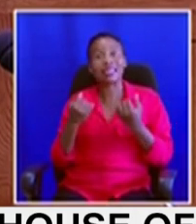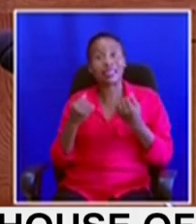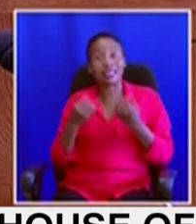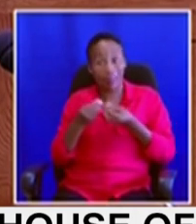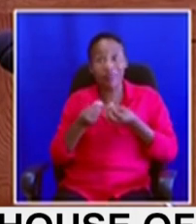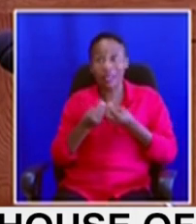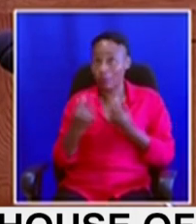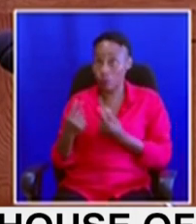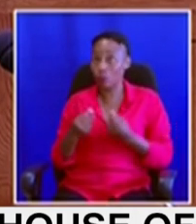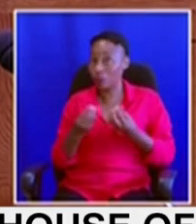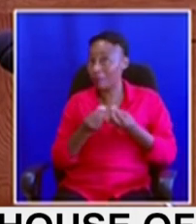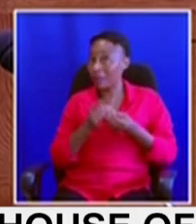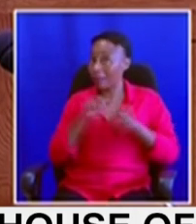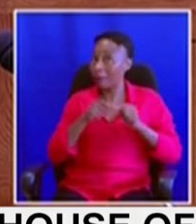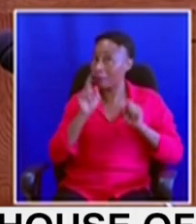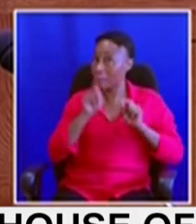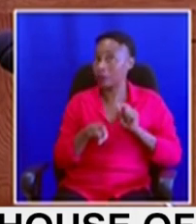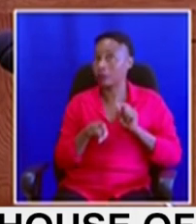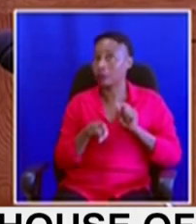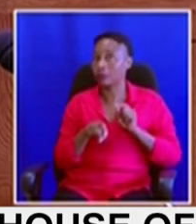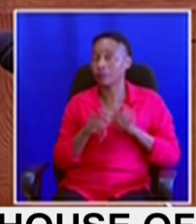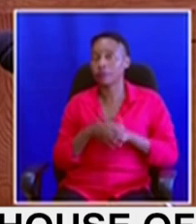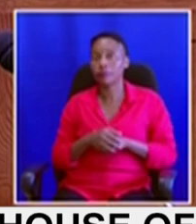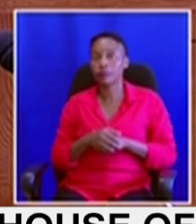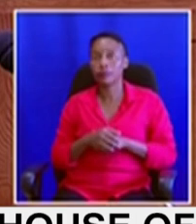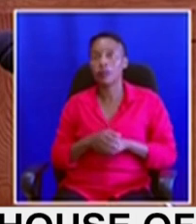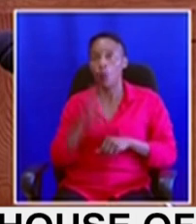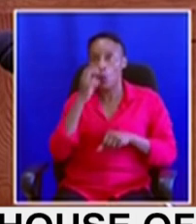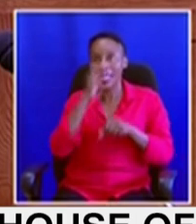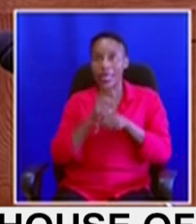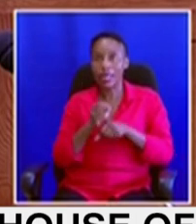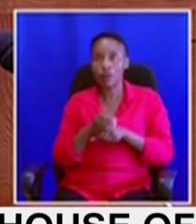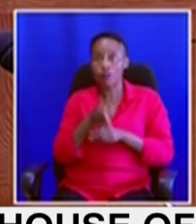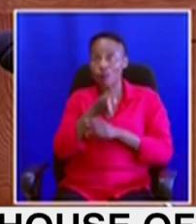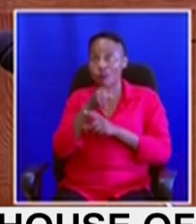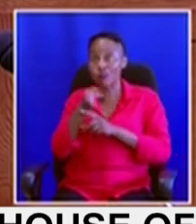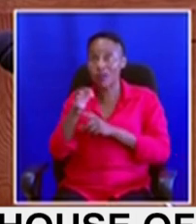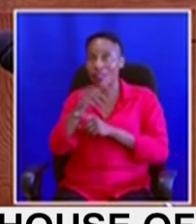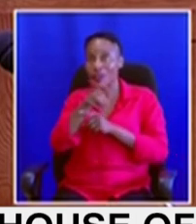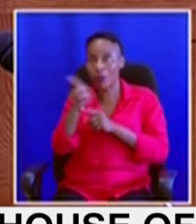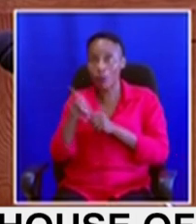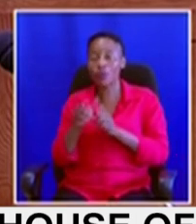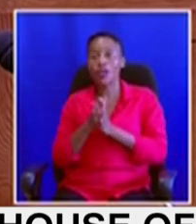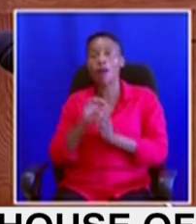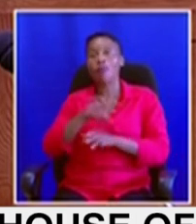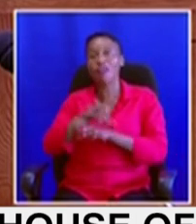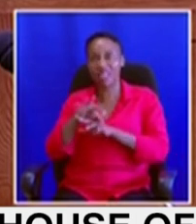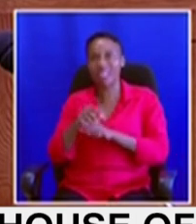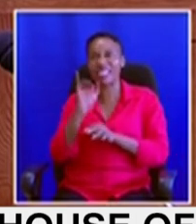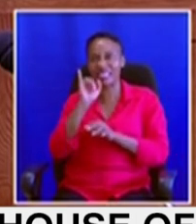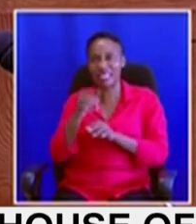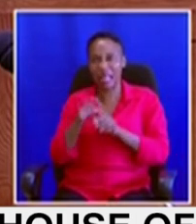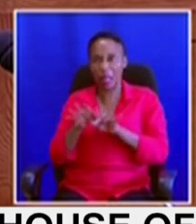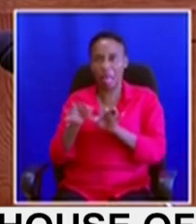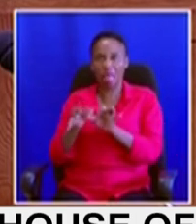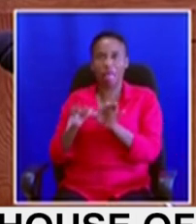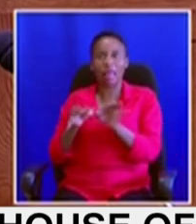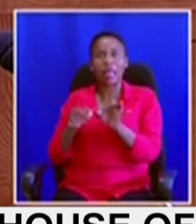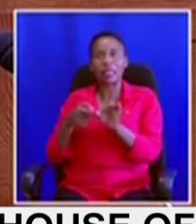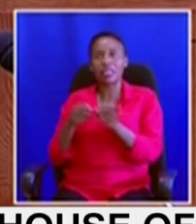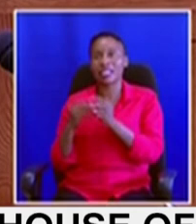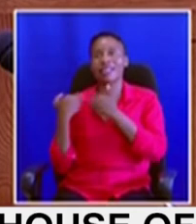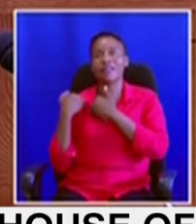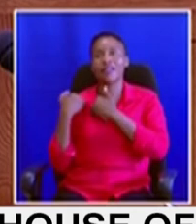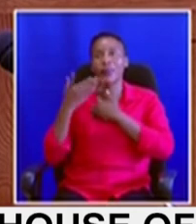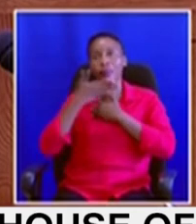about. And we need to get those provinces that have been slacking to visit those